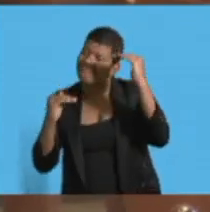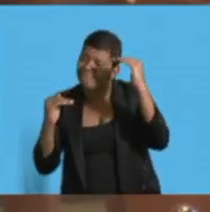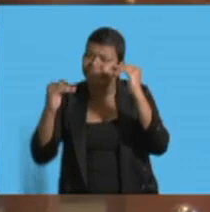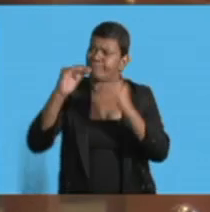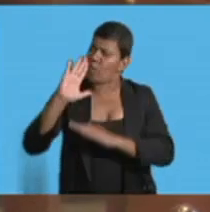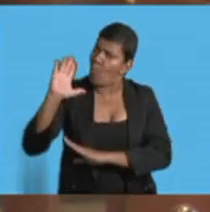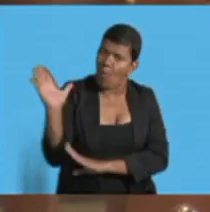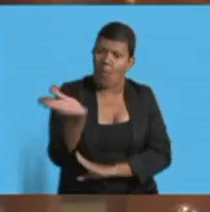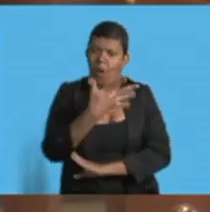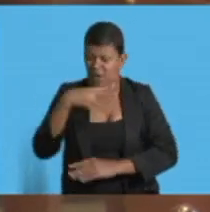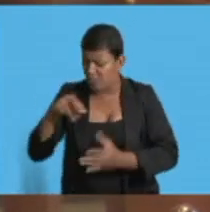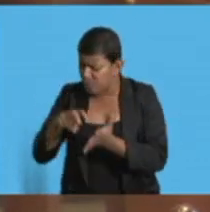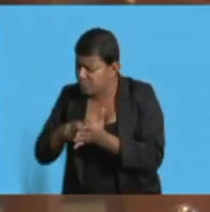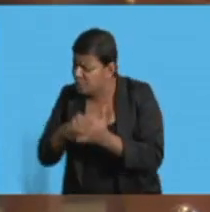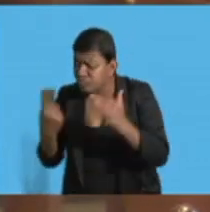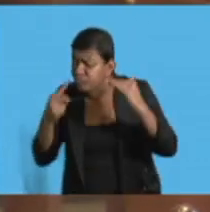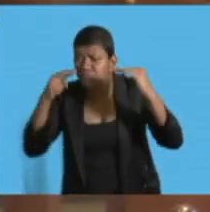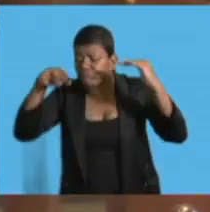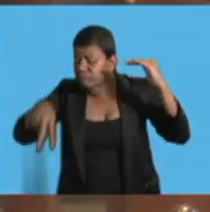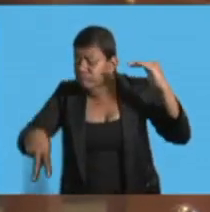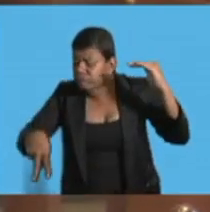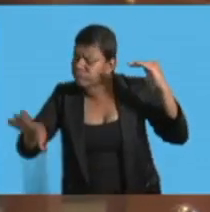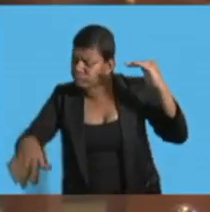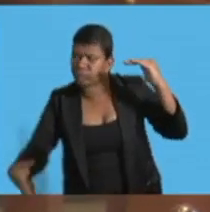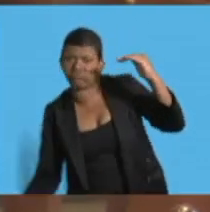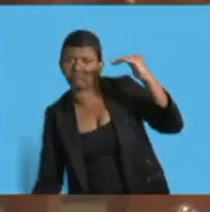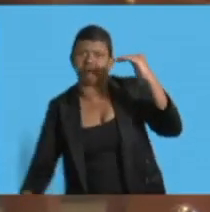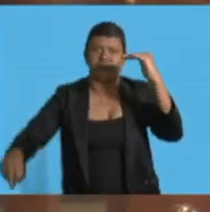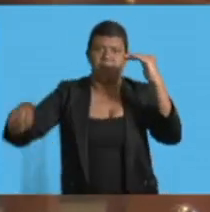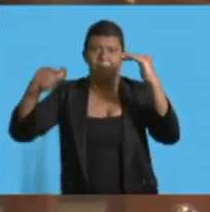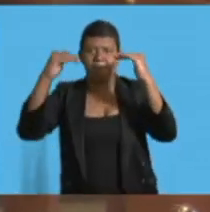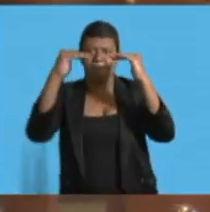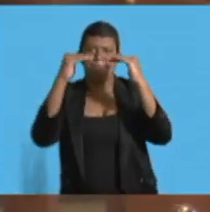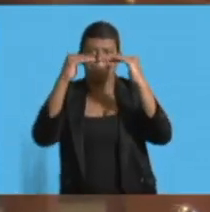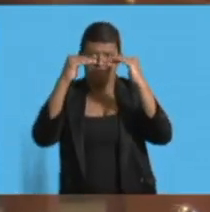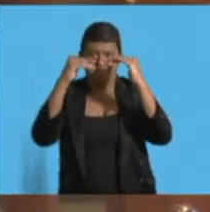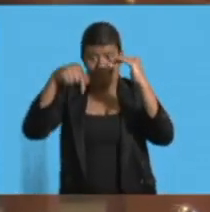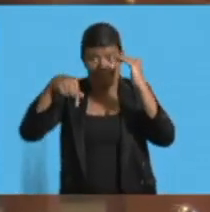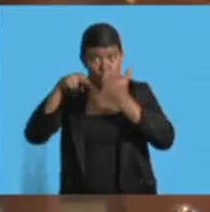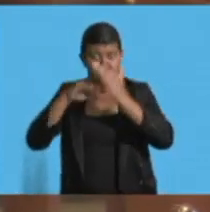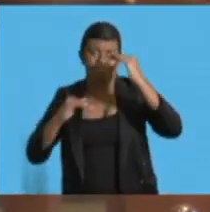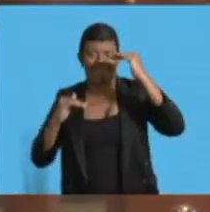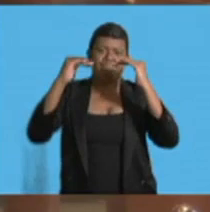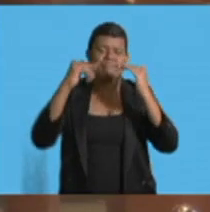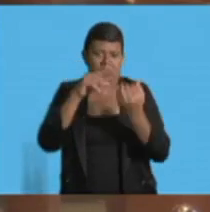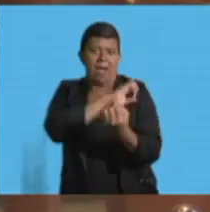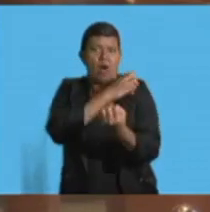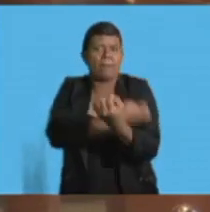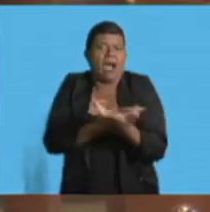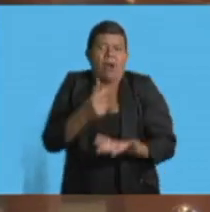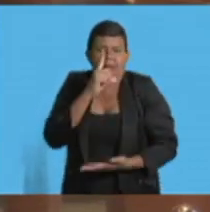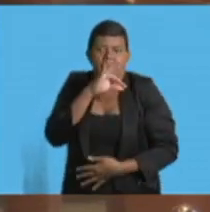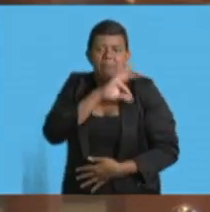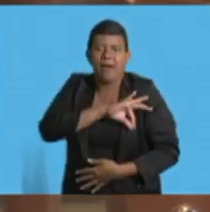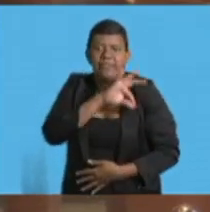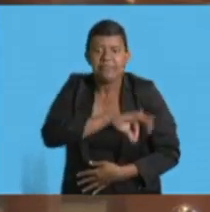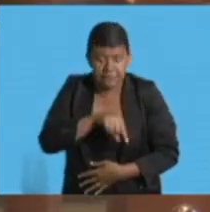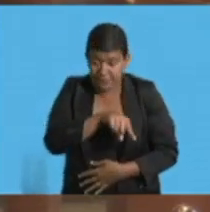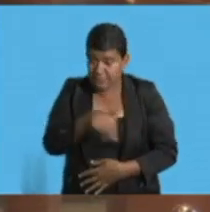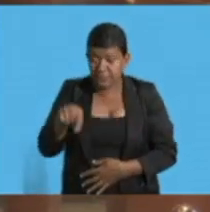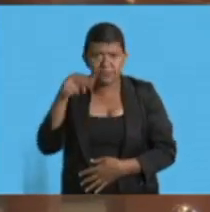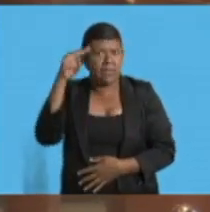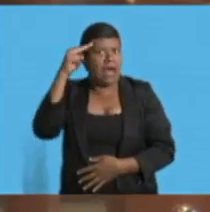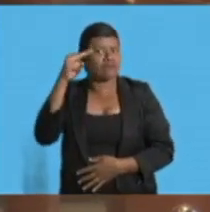to fully participate in society in order for them to also benefit from the nation's growing